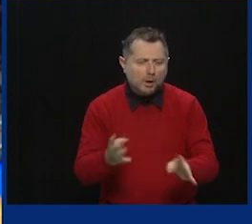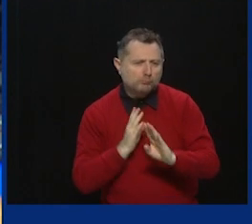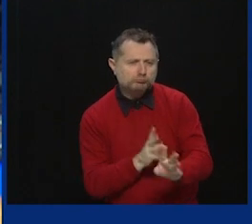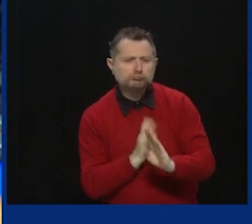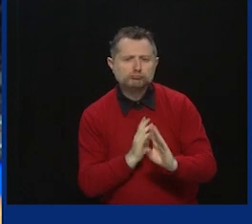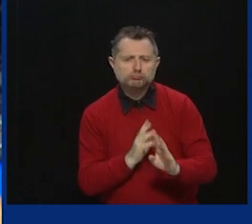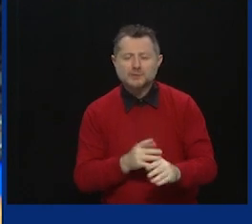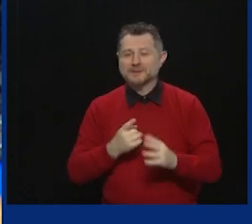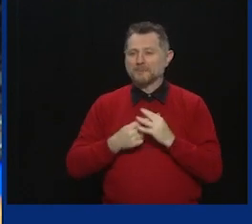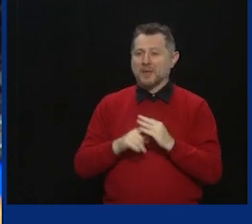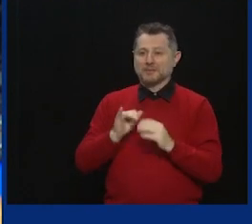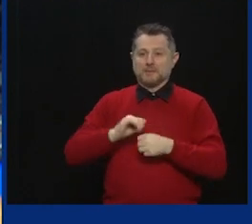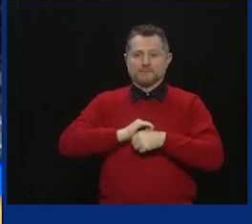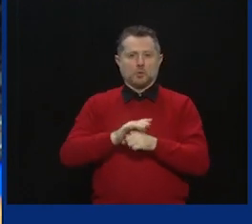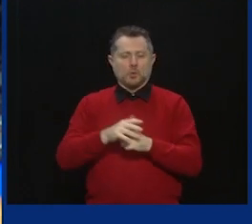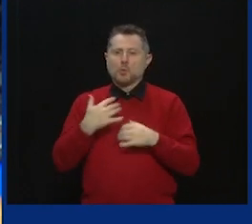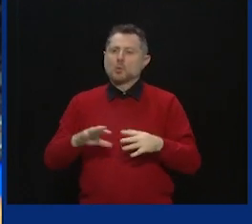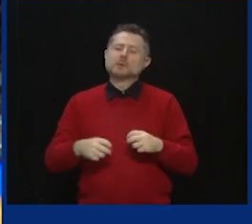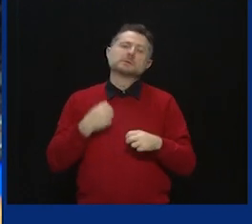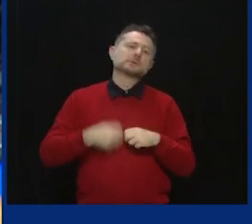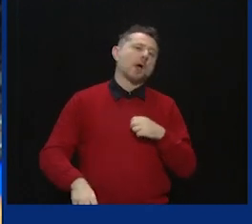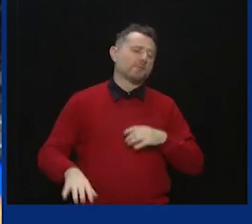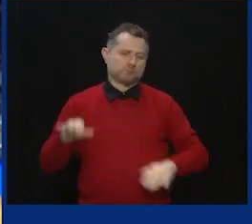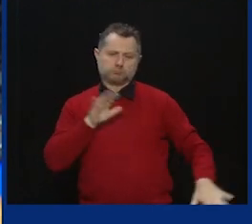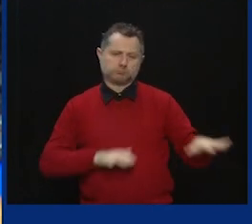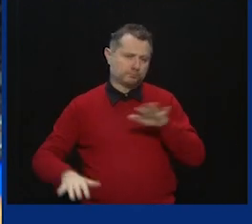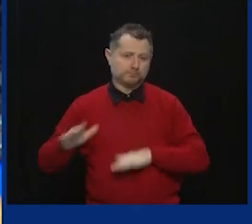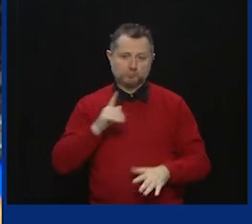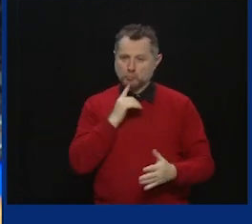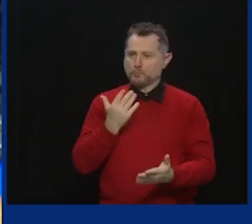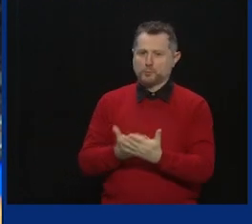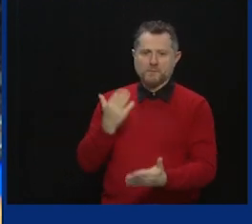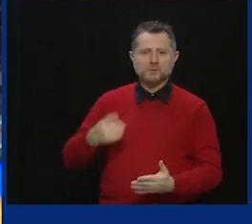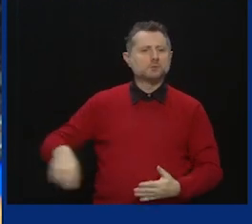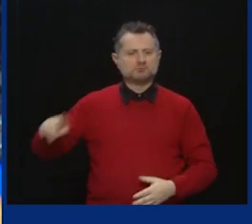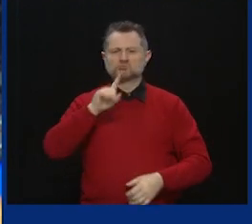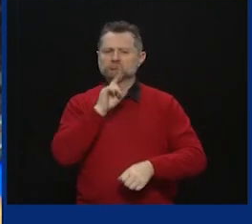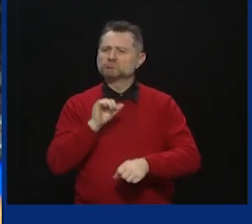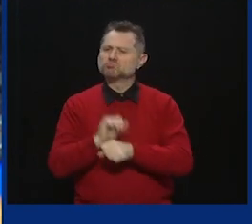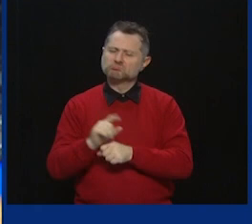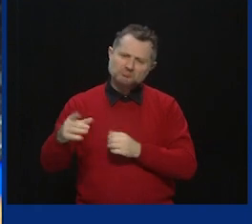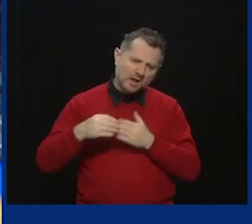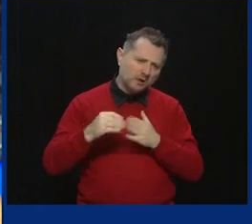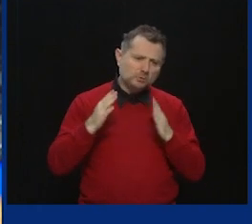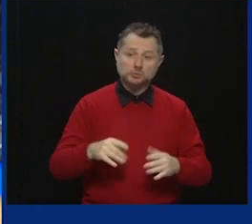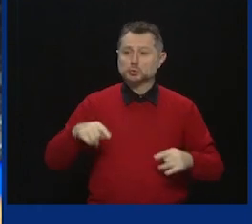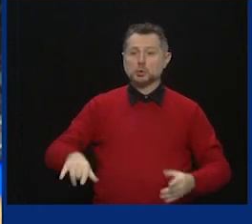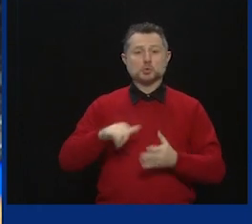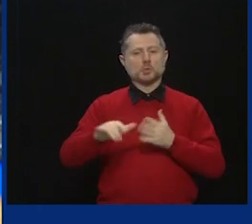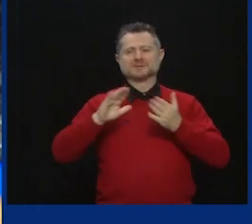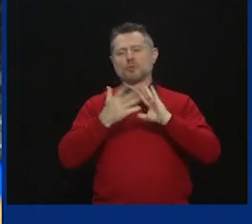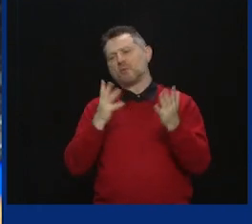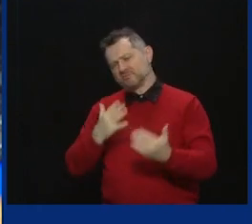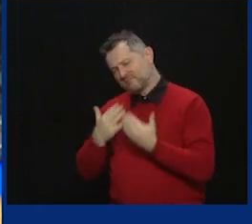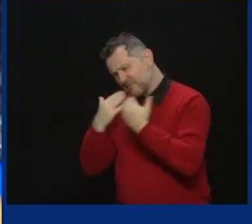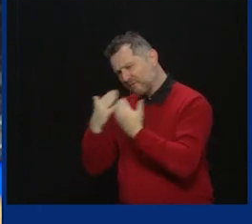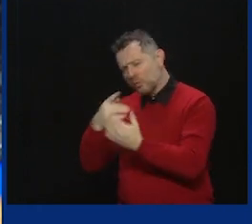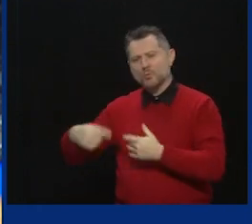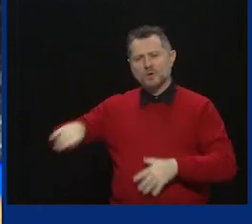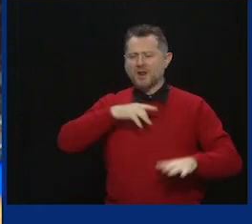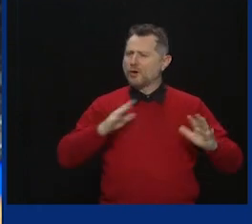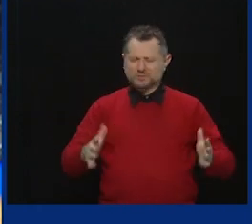time. And so you've really proven yourselves to be true leaders in our community. I want to thank all of you. So let's give you all a round of applause